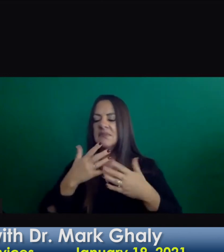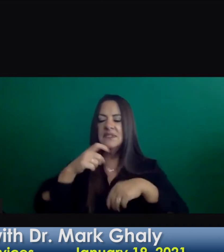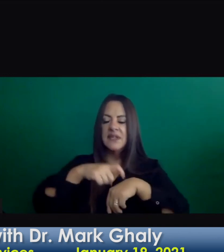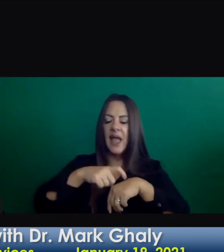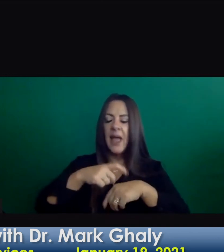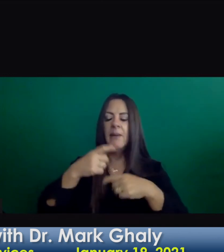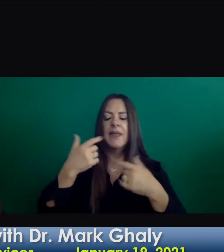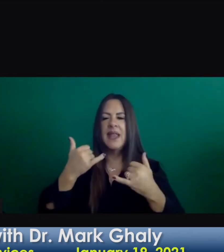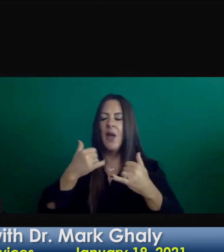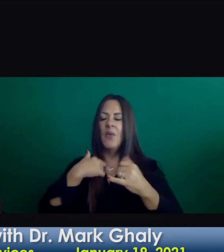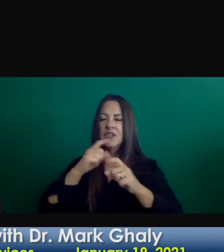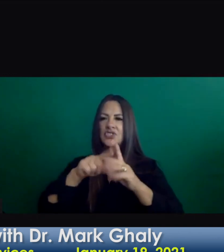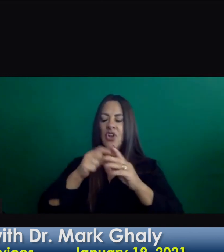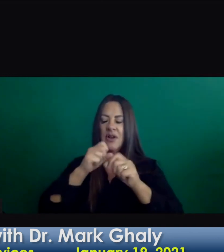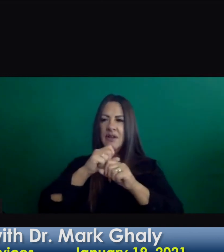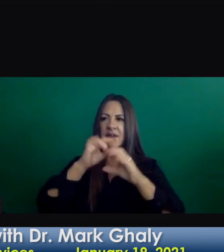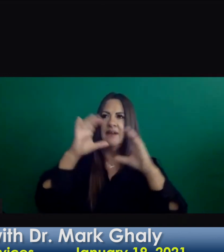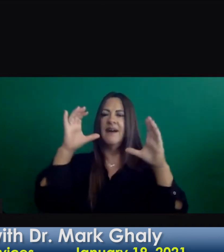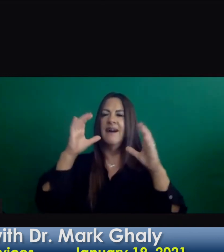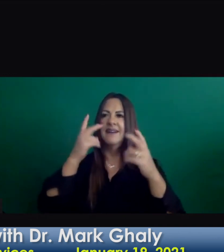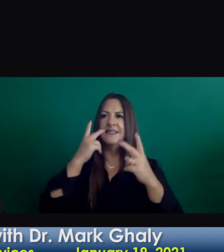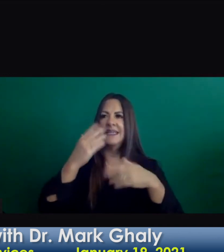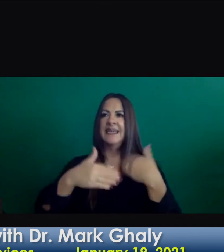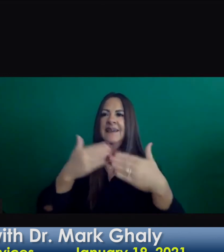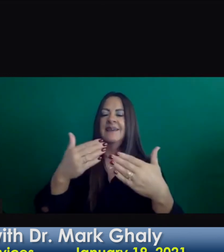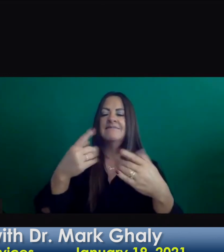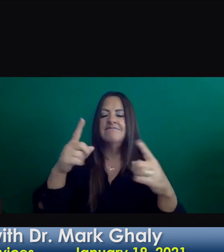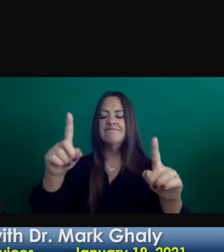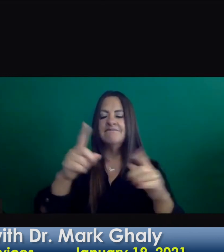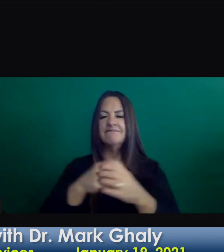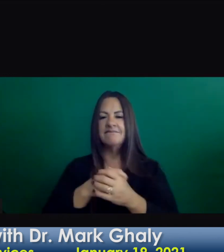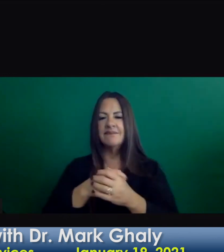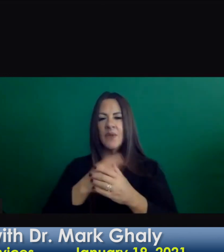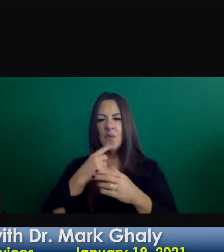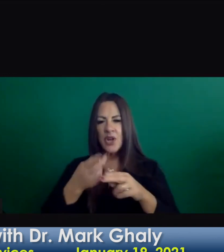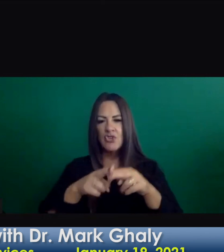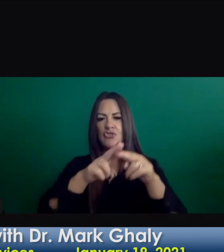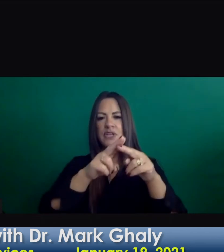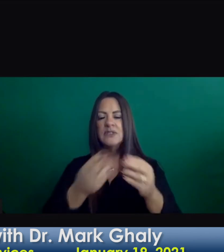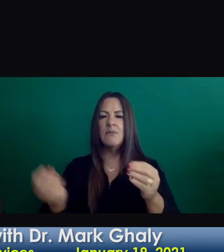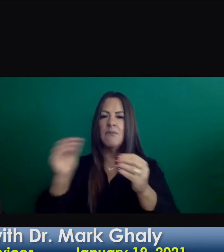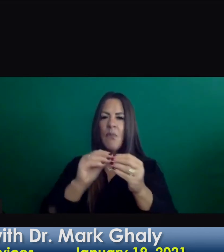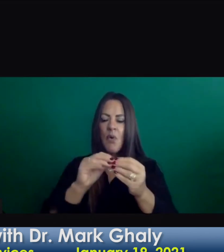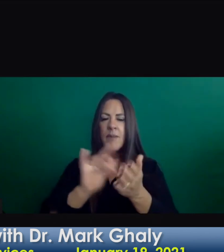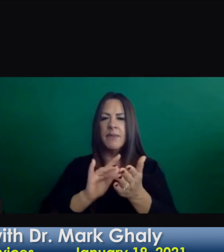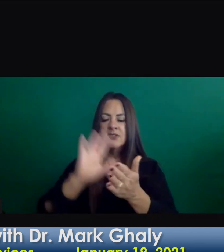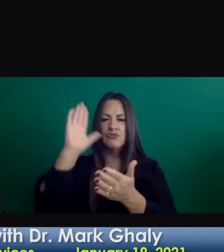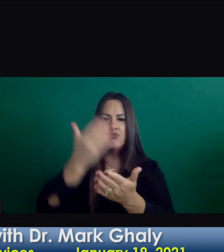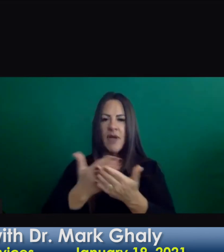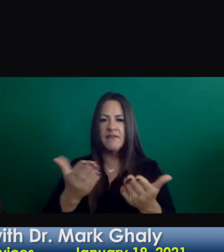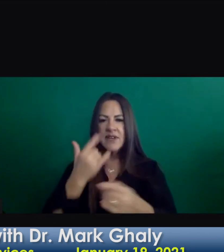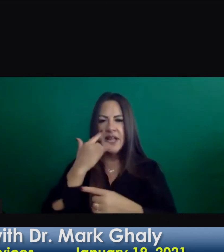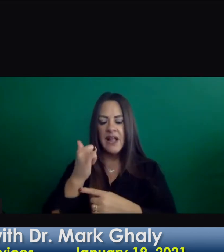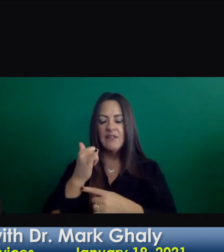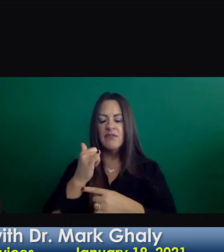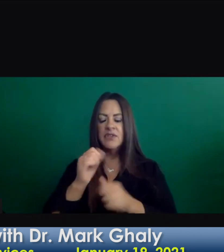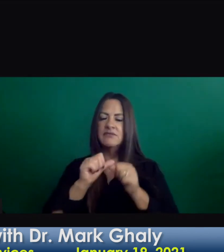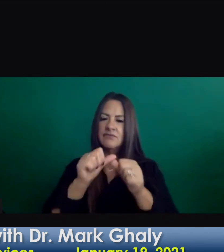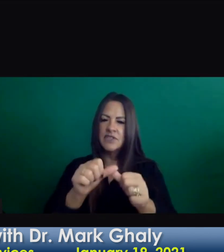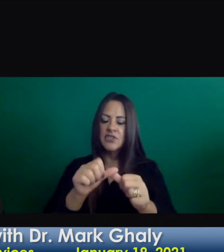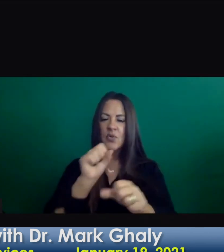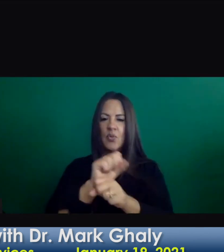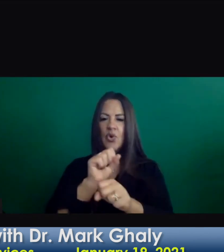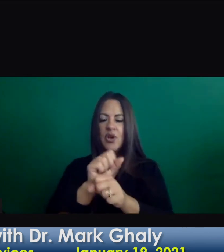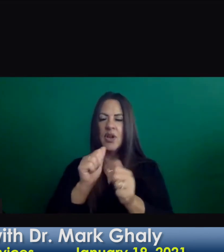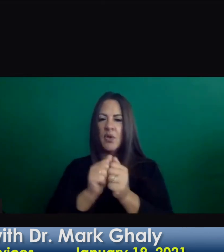up and increasing our capability across the state to deliver that part of the promise, and looking forward to working with